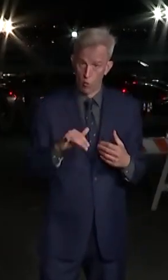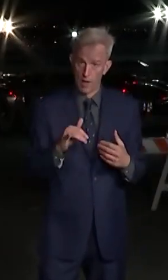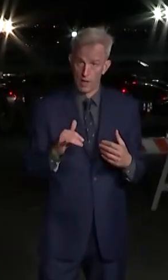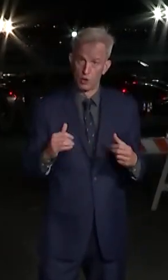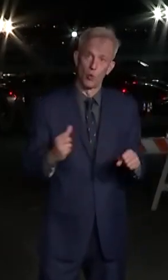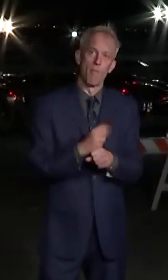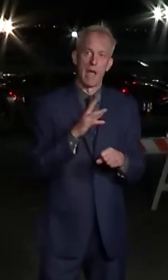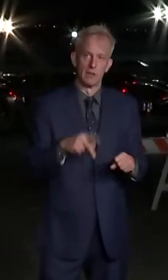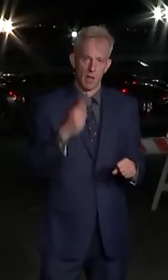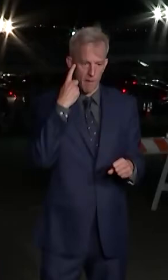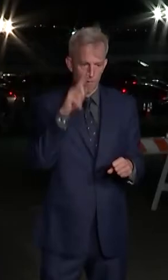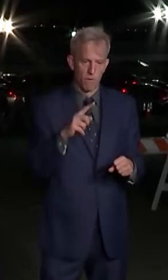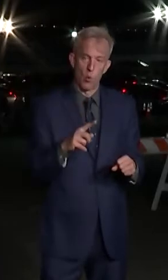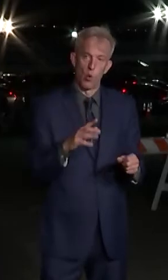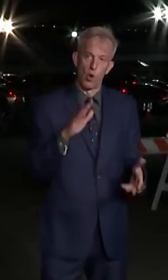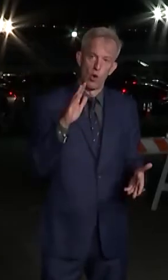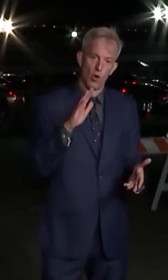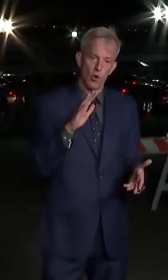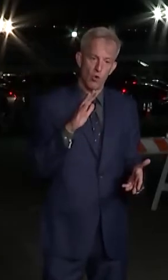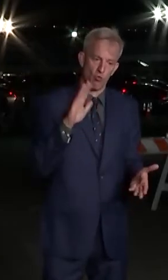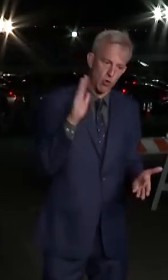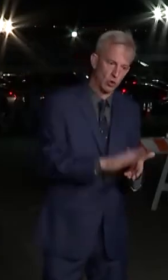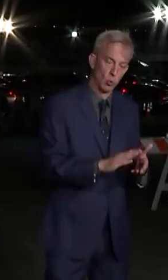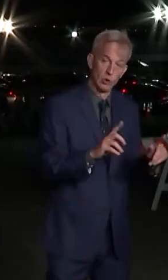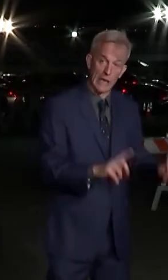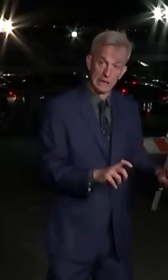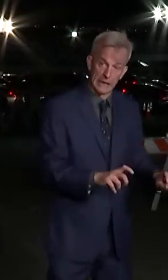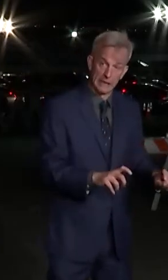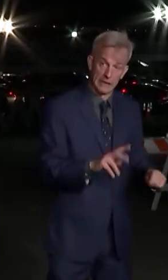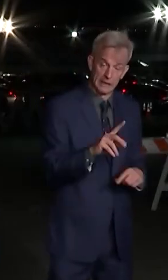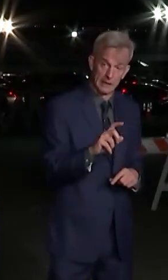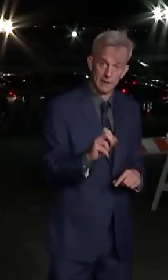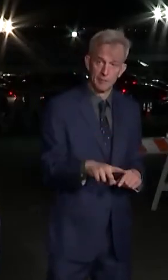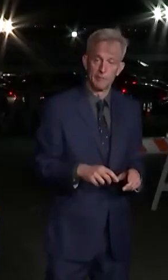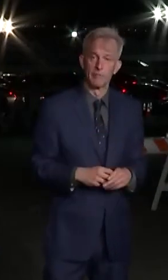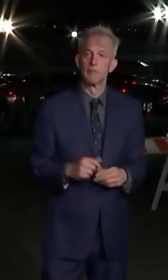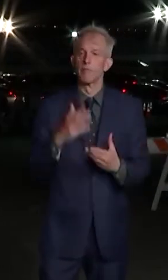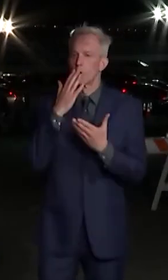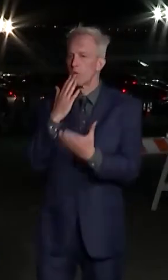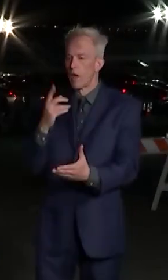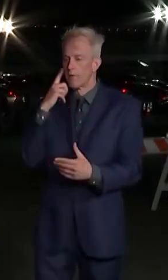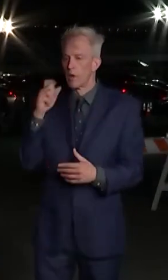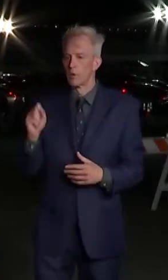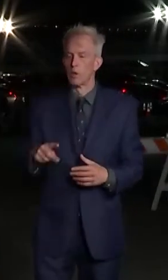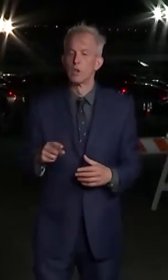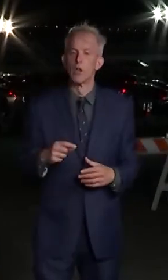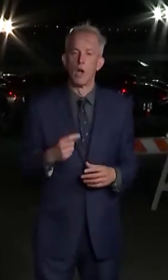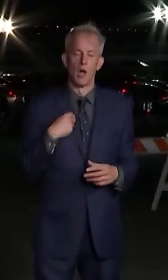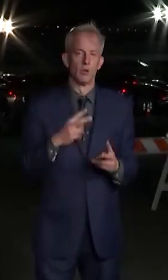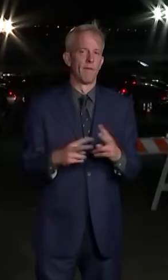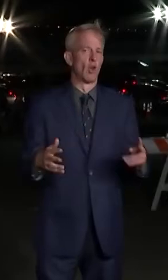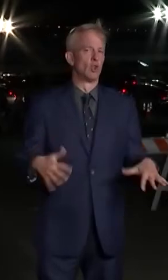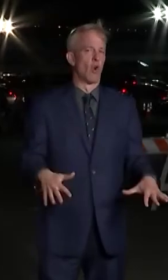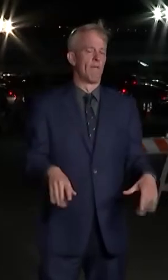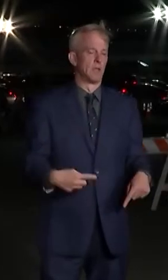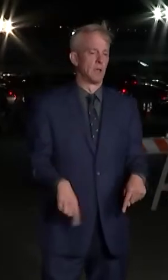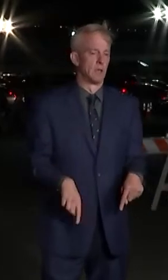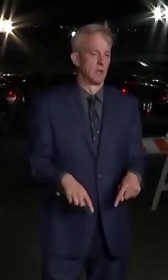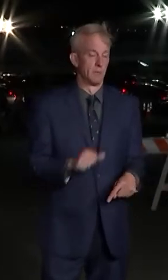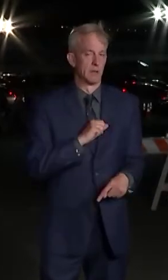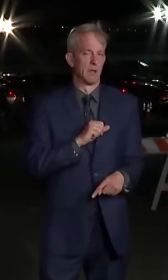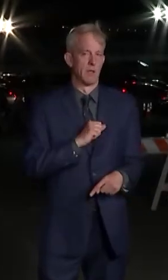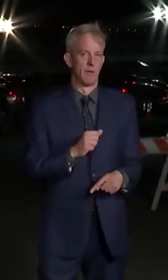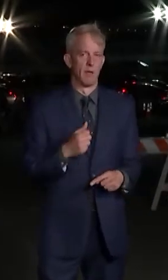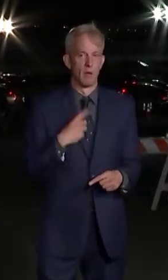is more urgent for the time being than testing? So thank you, Bernard, for the question. I was very nervous about this. I spent